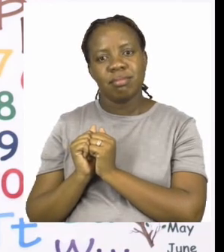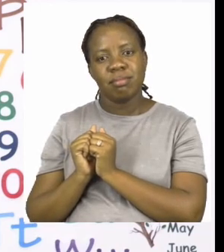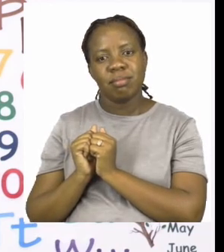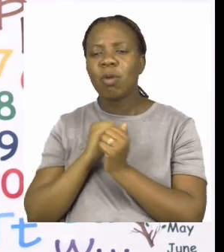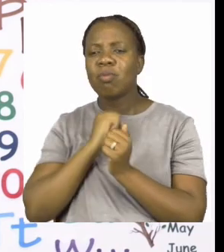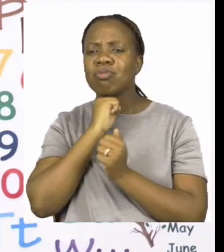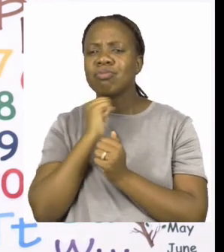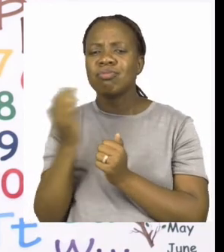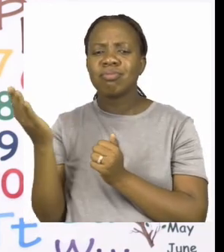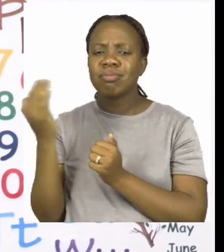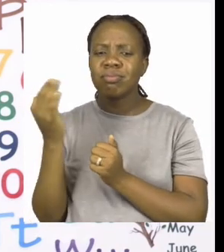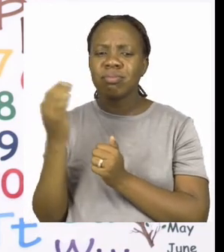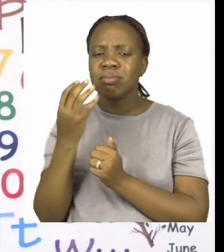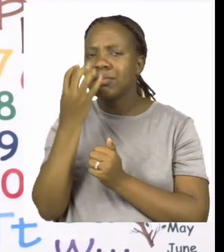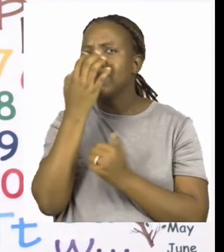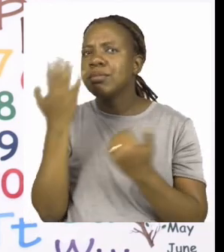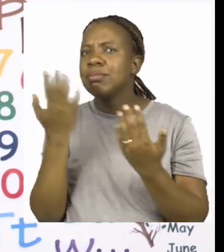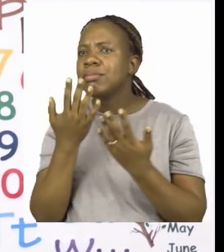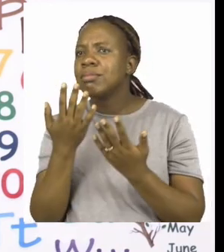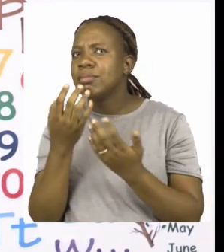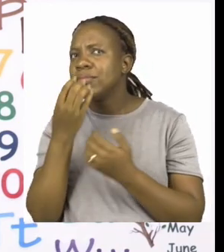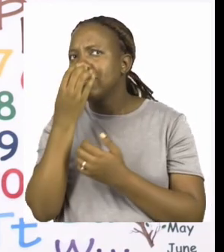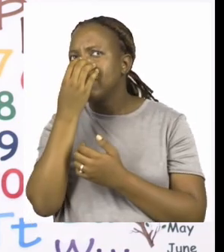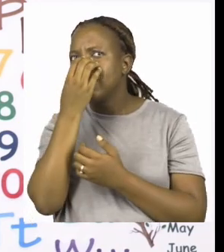Zoshi? Zoshi!